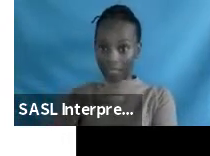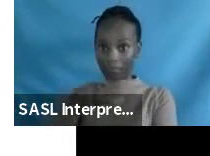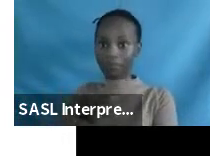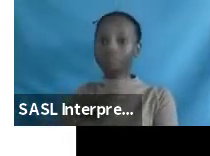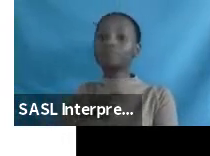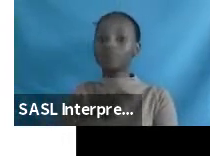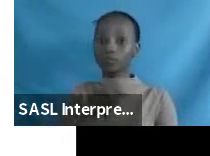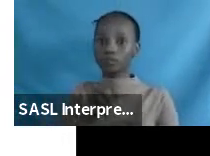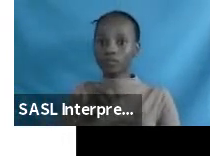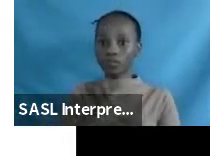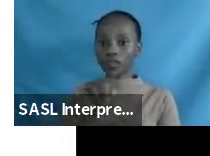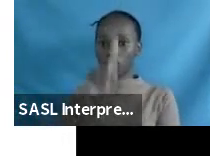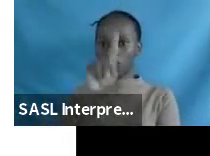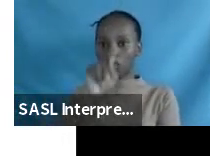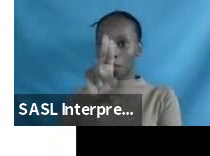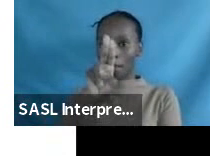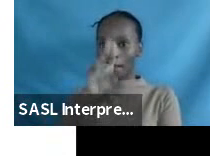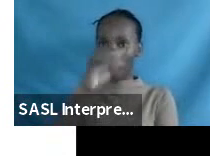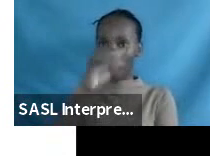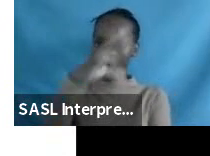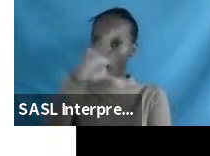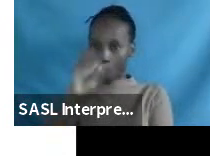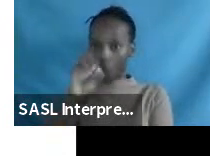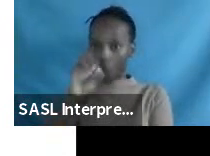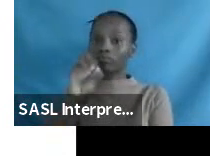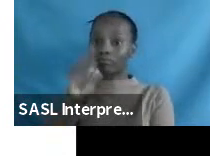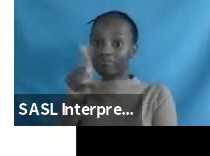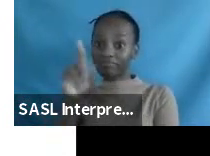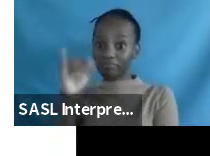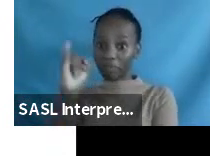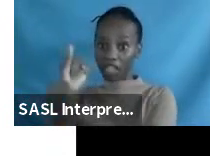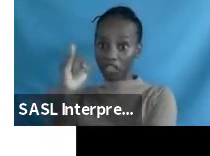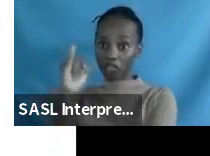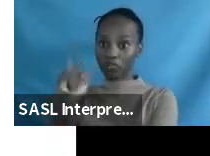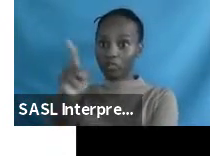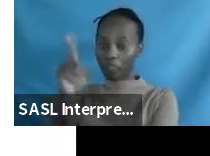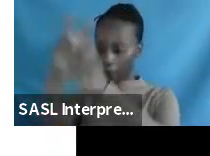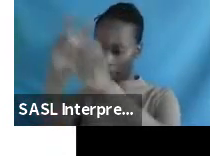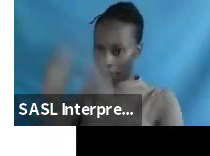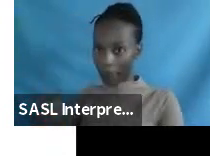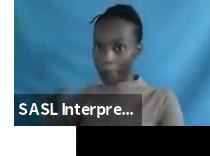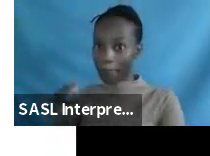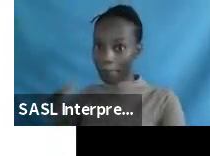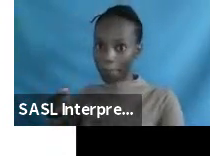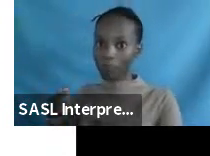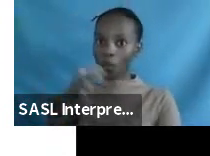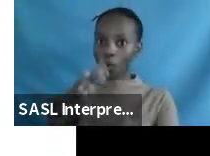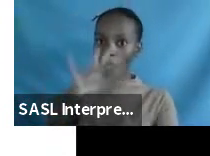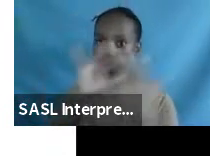commissioned a study by one of the research companies, which actually indicated that tobacco industry in